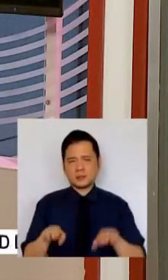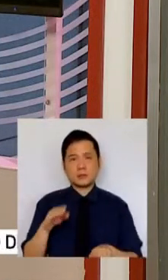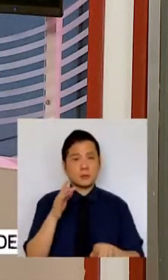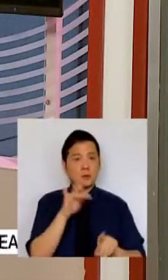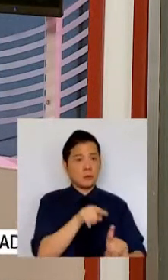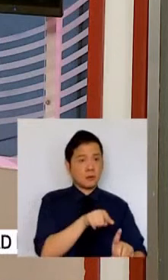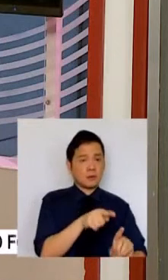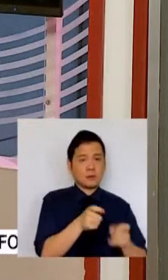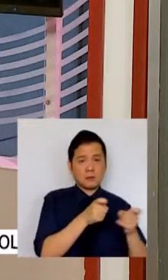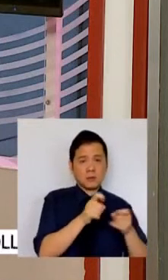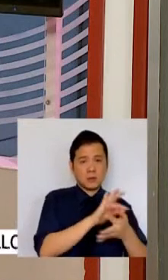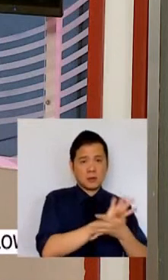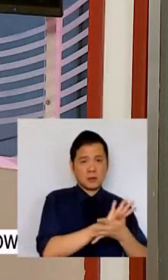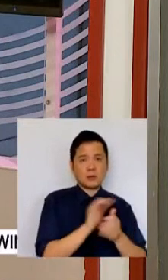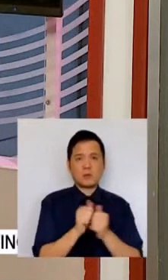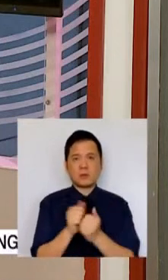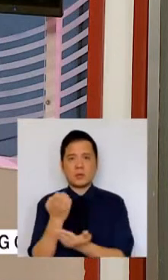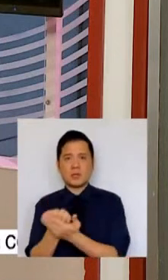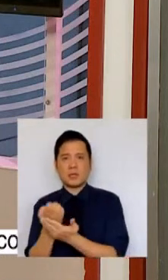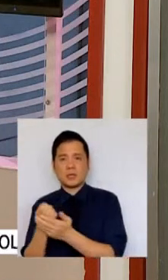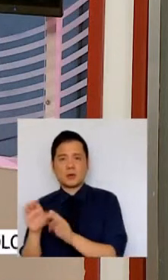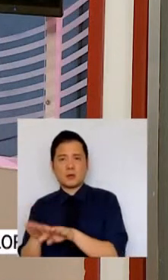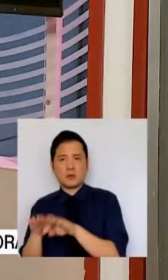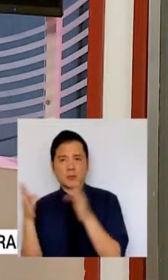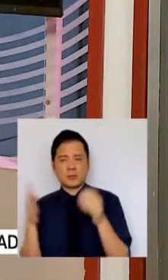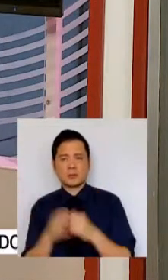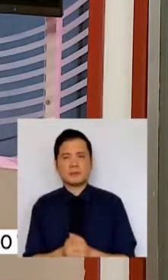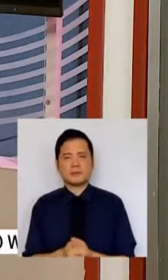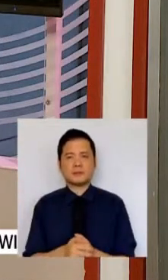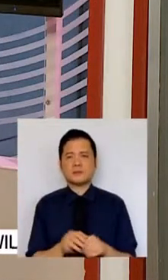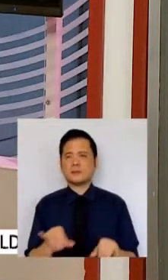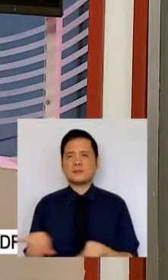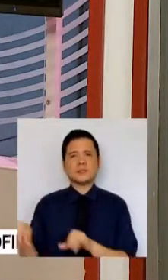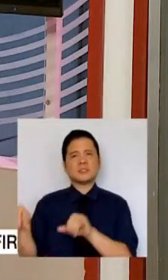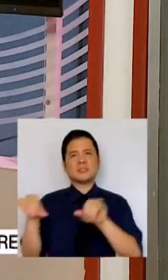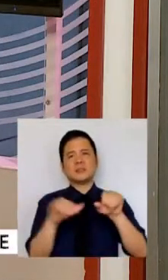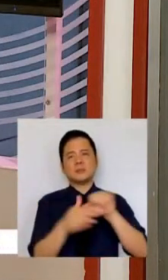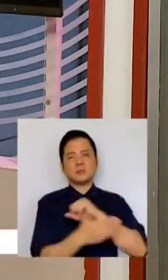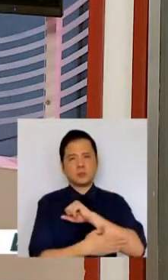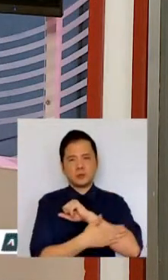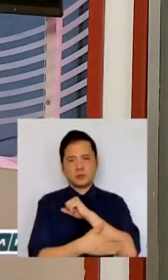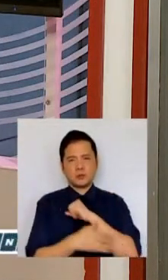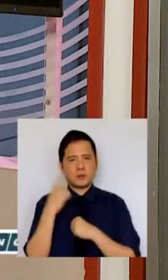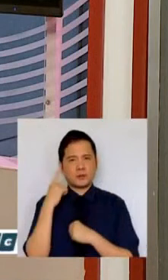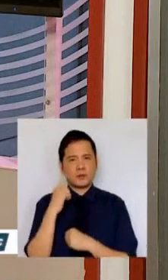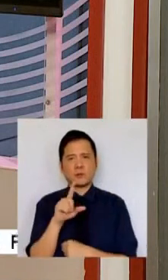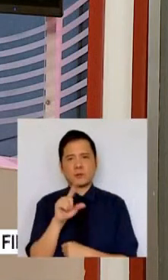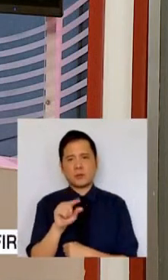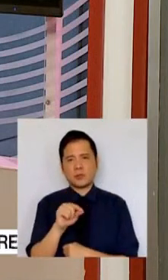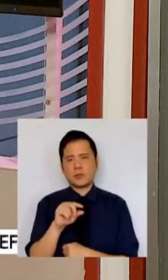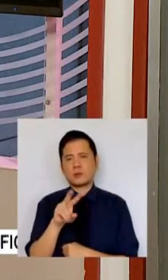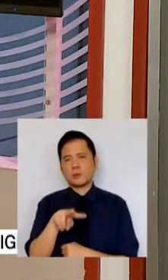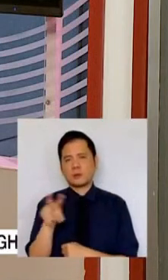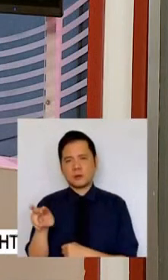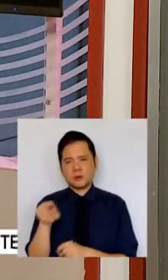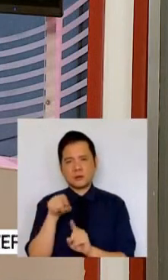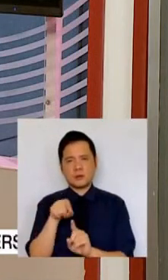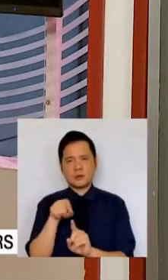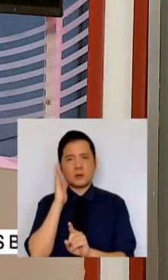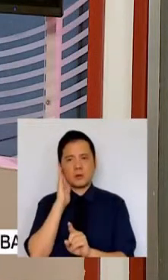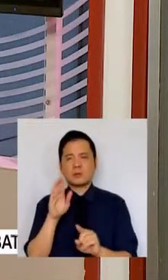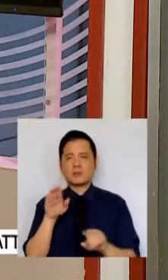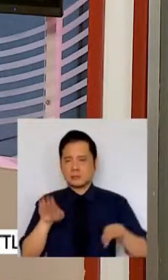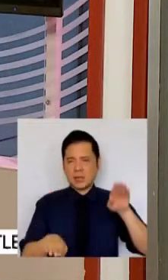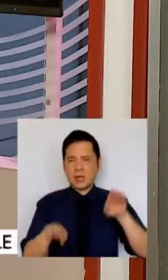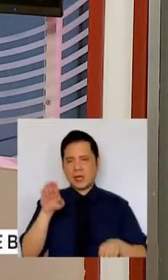afloat. And it seems countries will be facing that same challenge, at least for the early part of 2022, due to the Omicron variant.